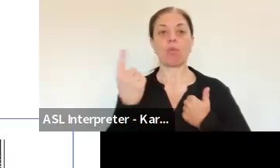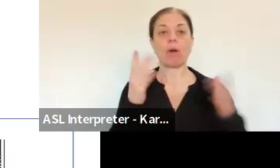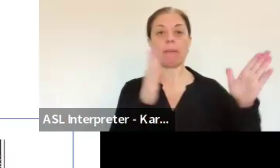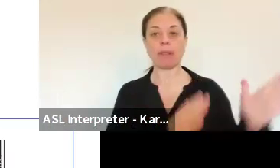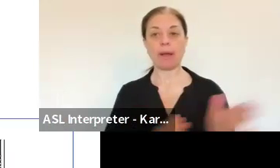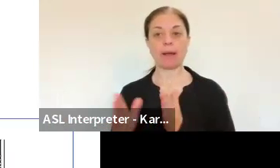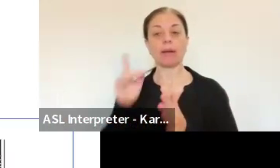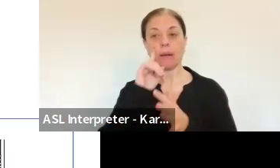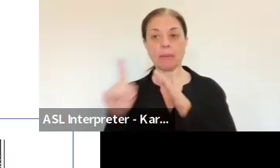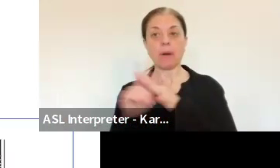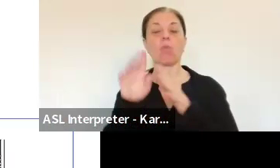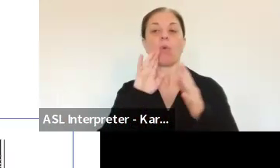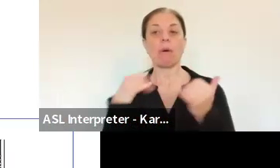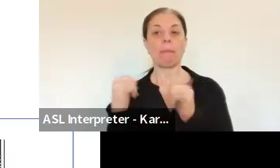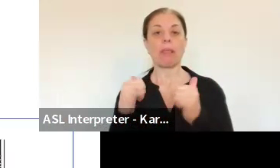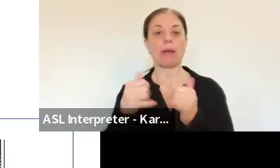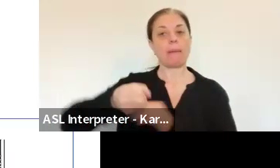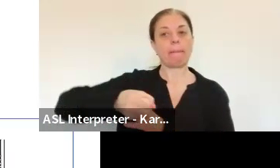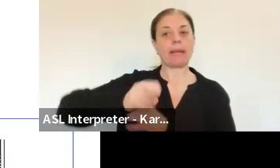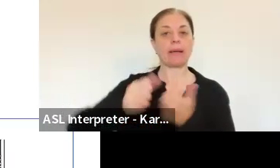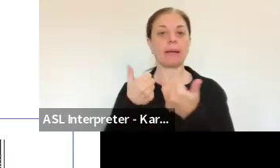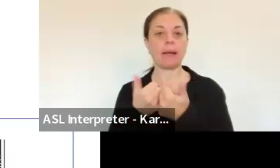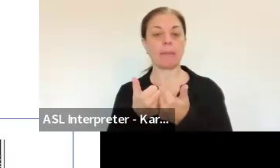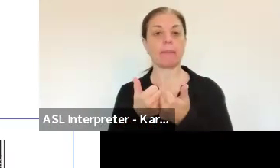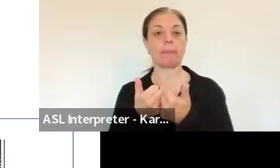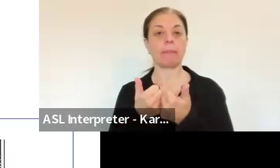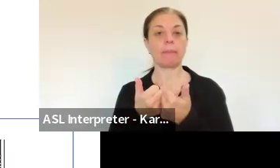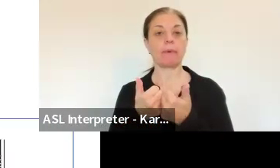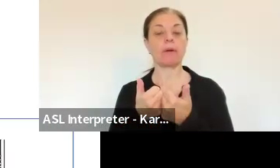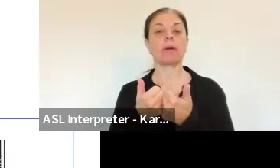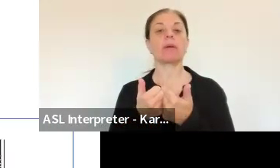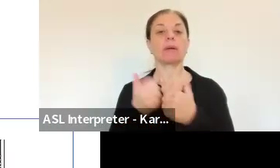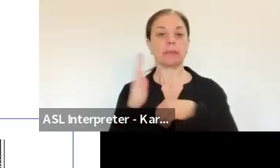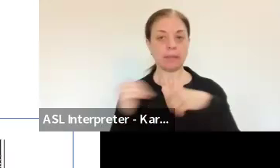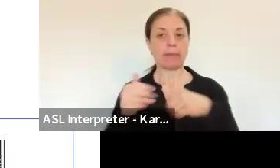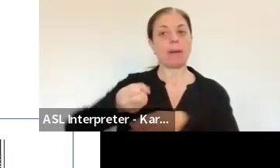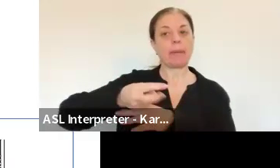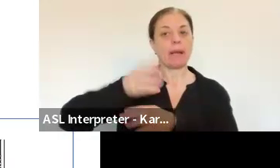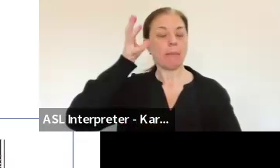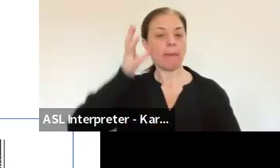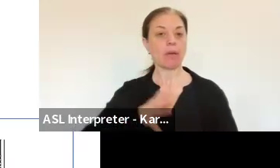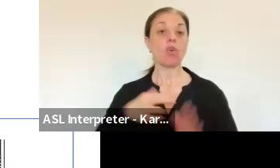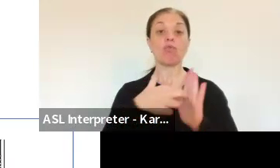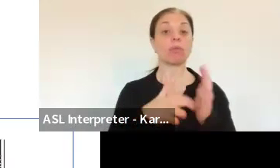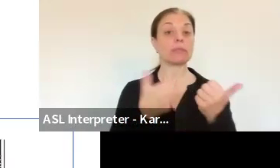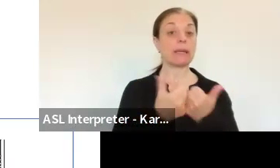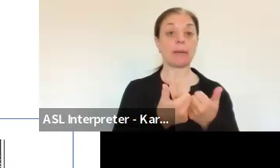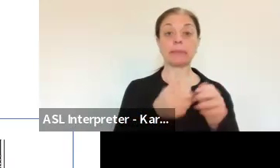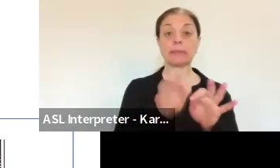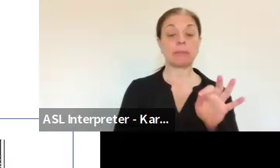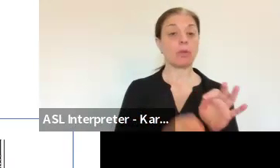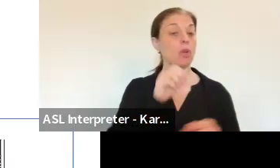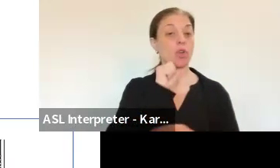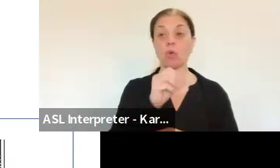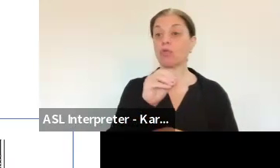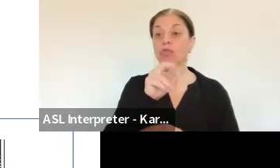mind. They are going to play the Midnight Game and summon the Midnight Man. Rules of the game are simple. Do not turn